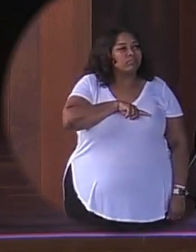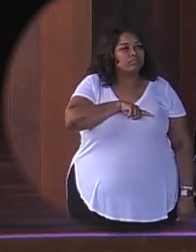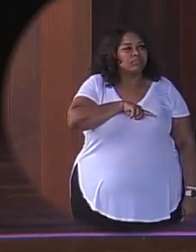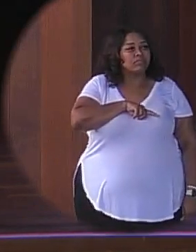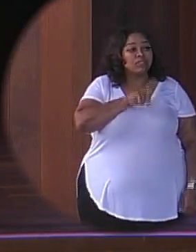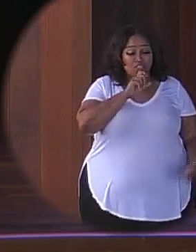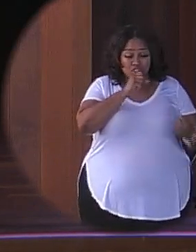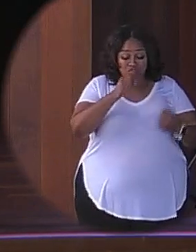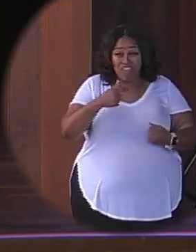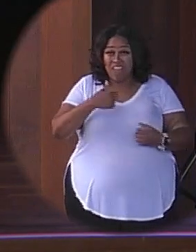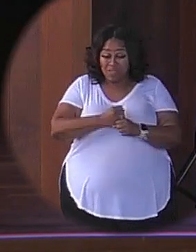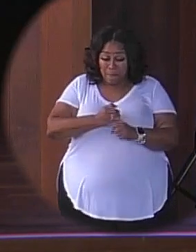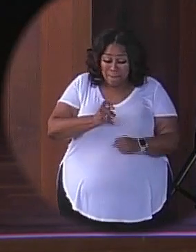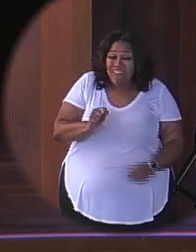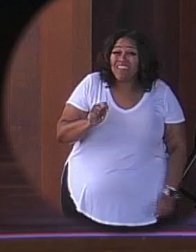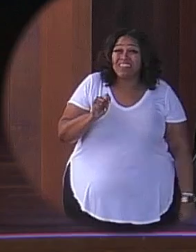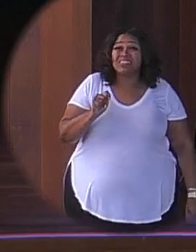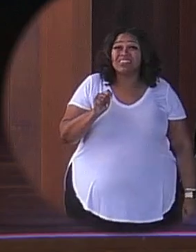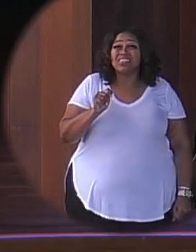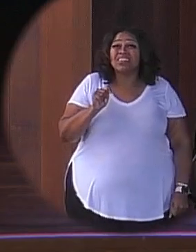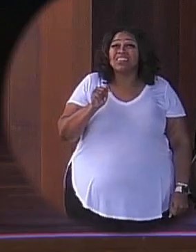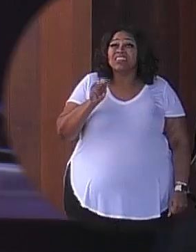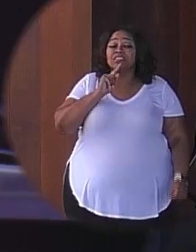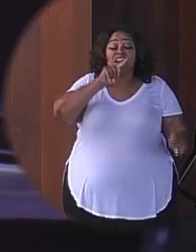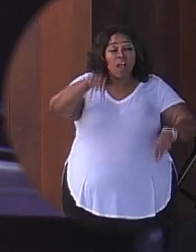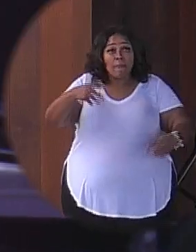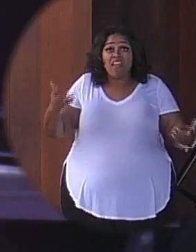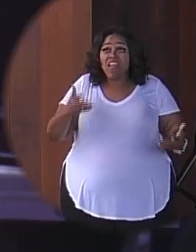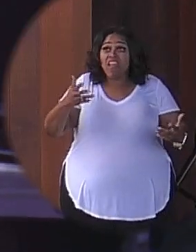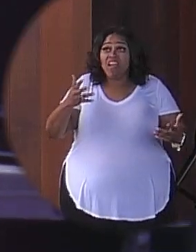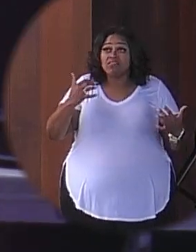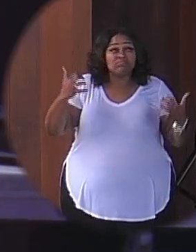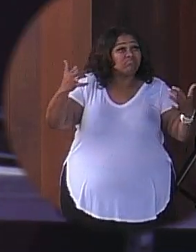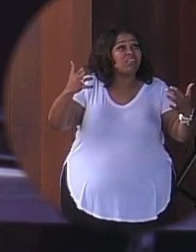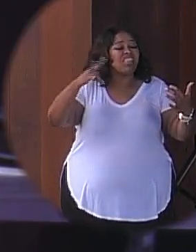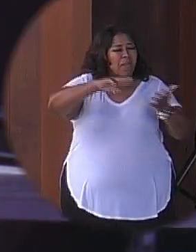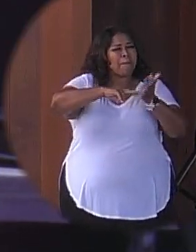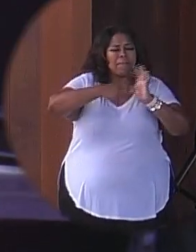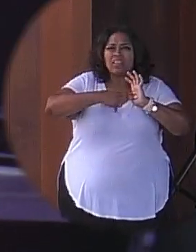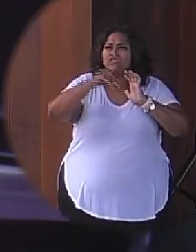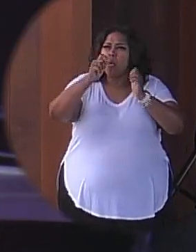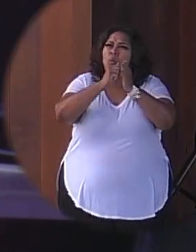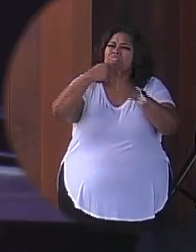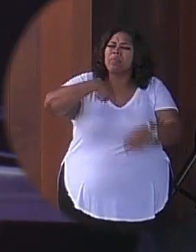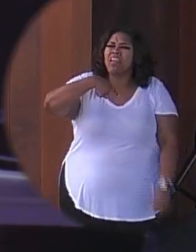The strength I had to make it to Meriwether is a sign you're with me.